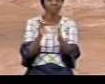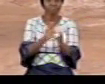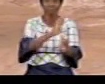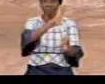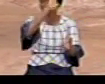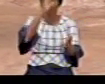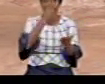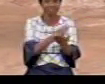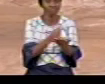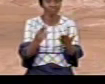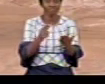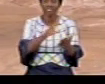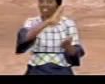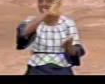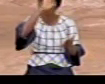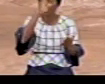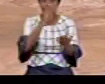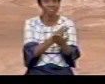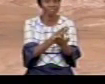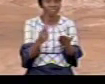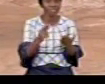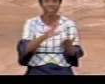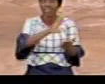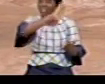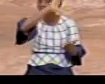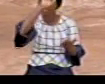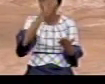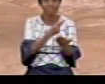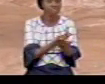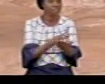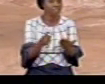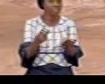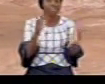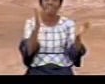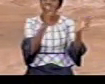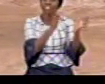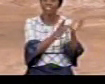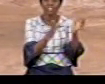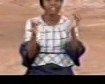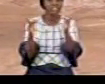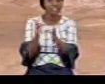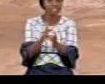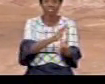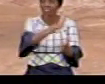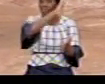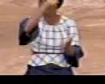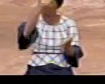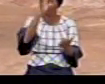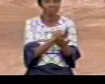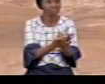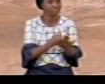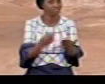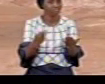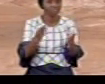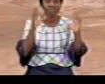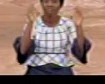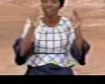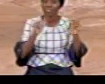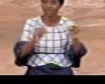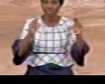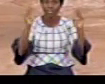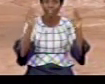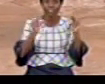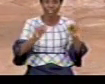Jesus will never fail. Never fail. Never fail. Jesus will never fail.